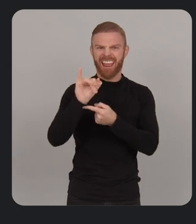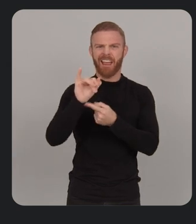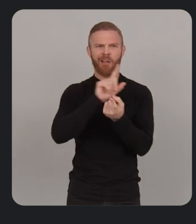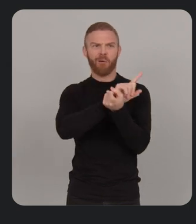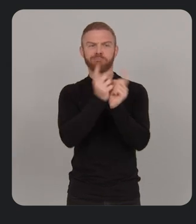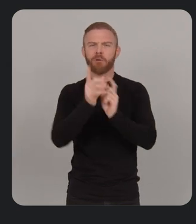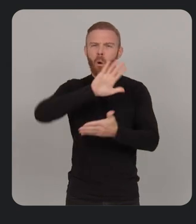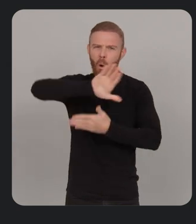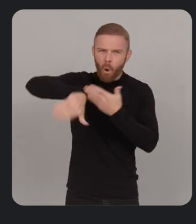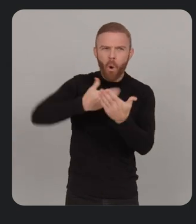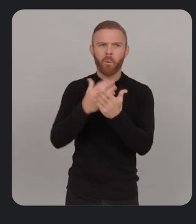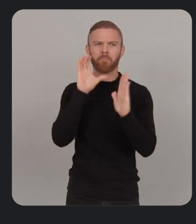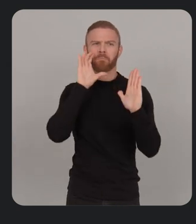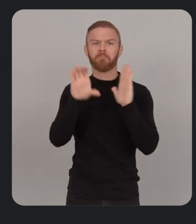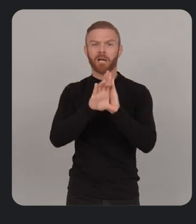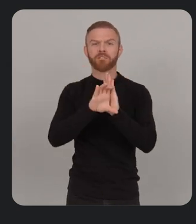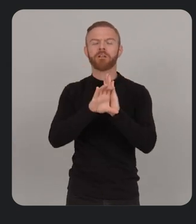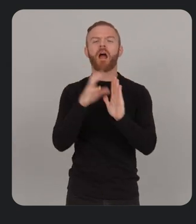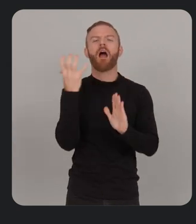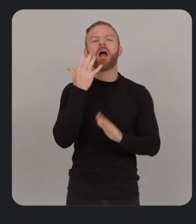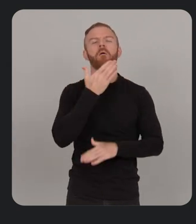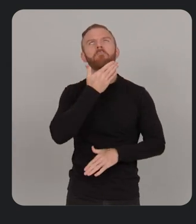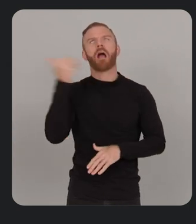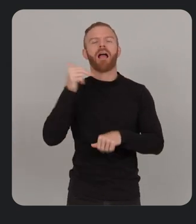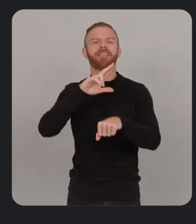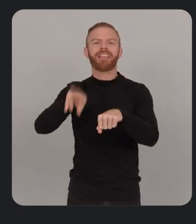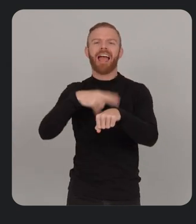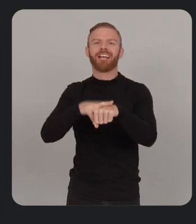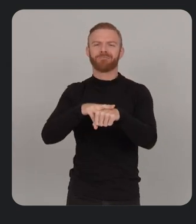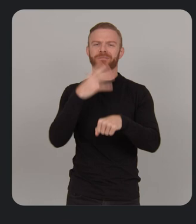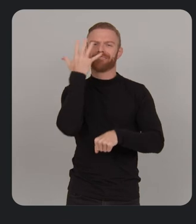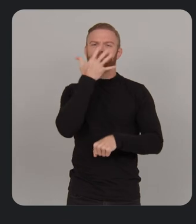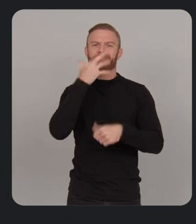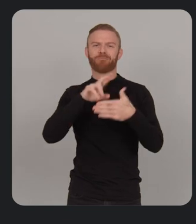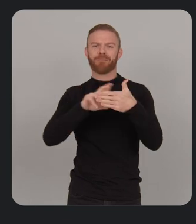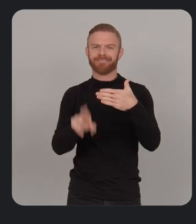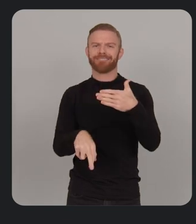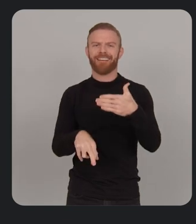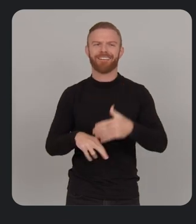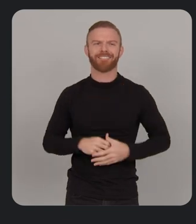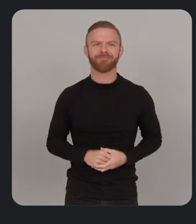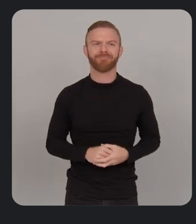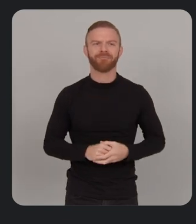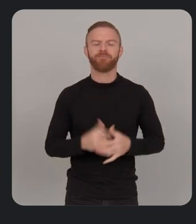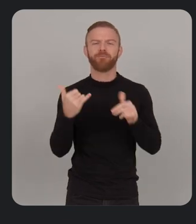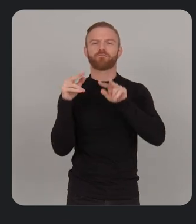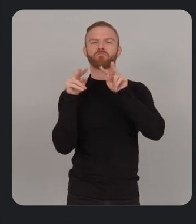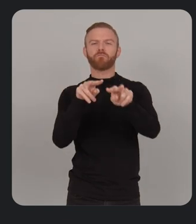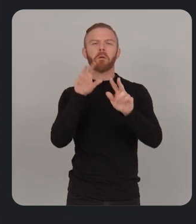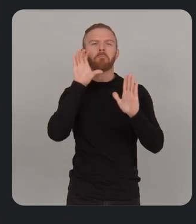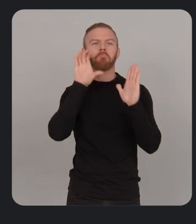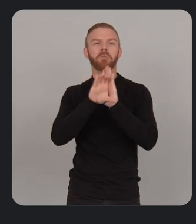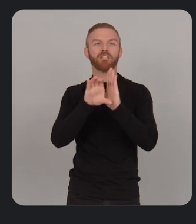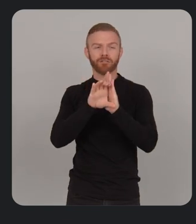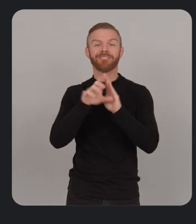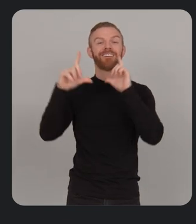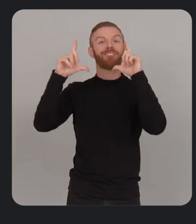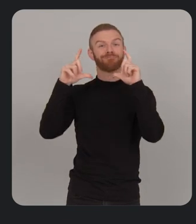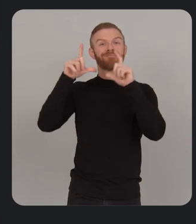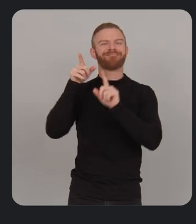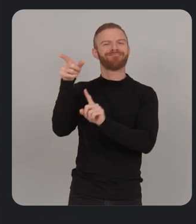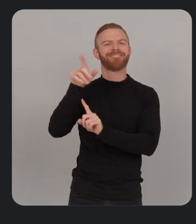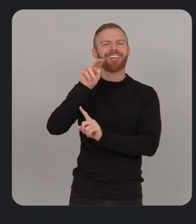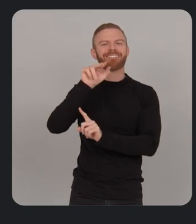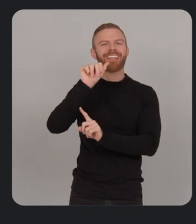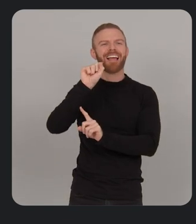translate the whole picture, creating a far more natural result. Let's take a look at an image captured with